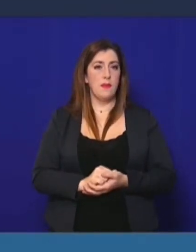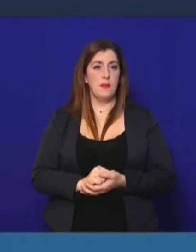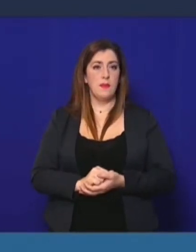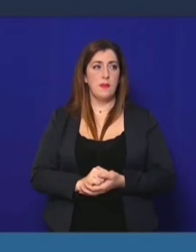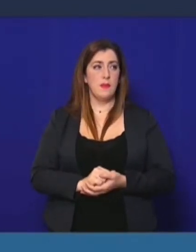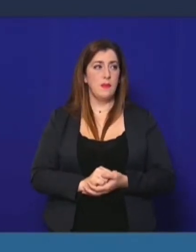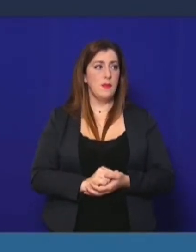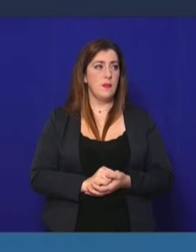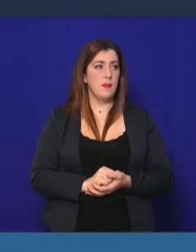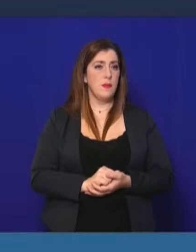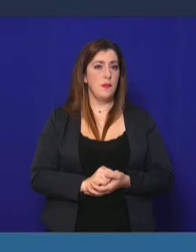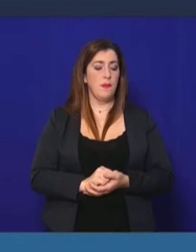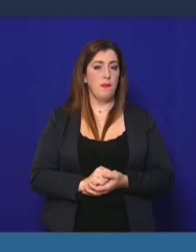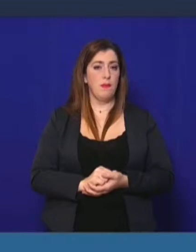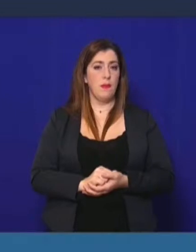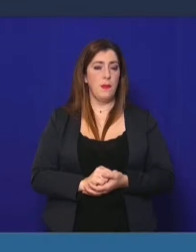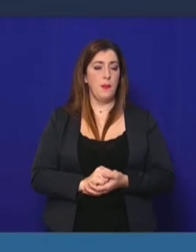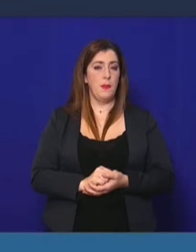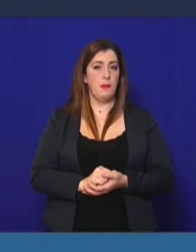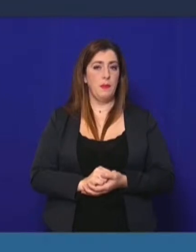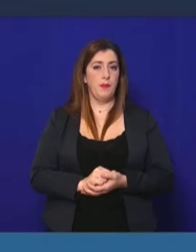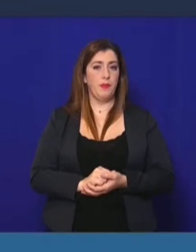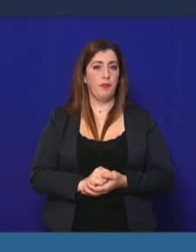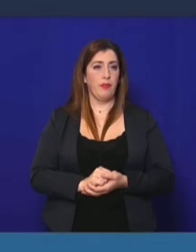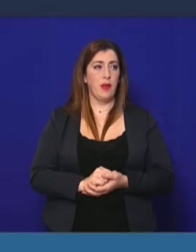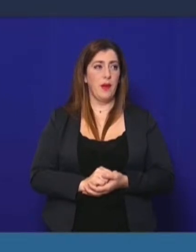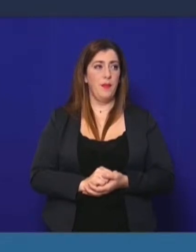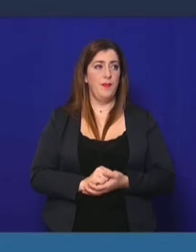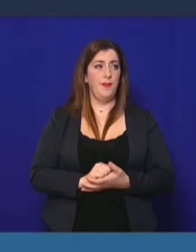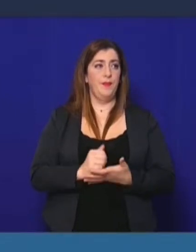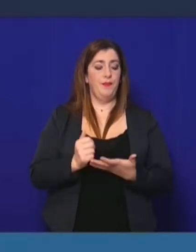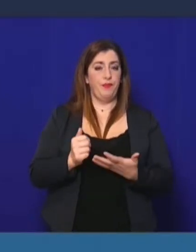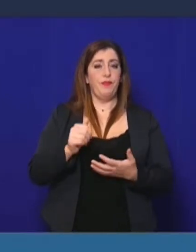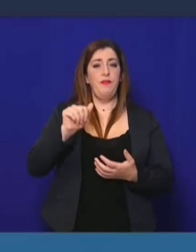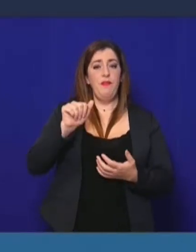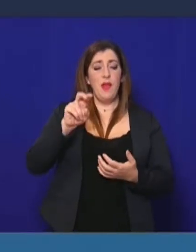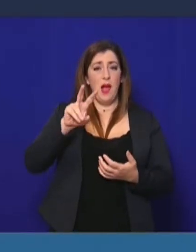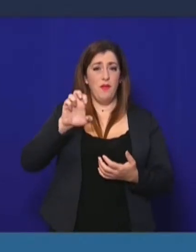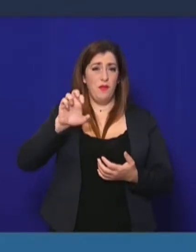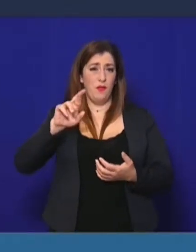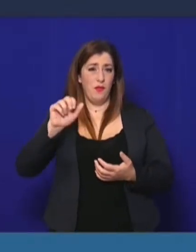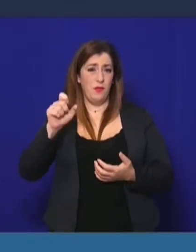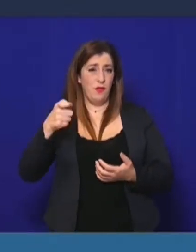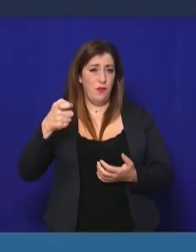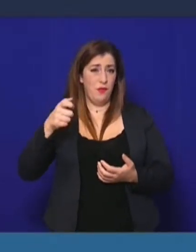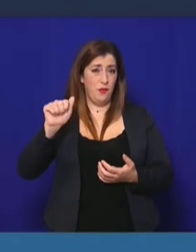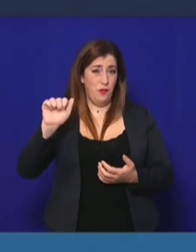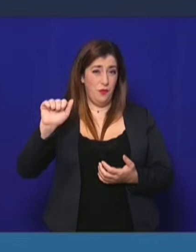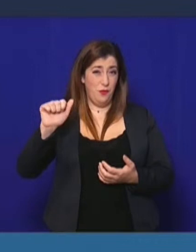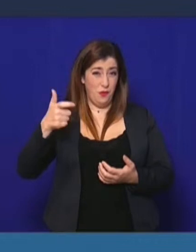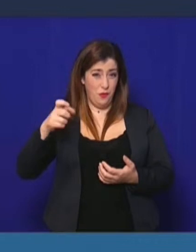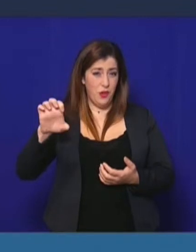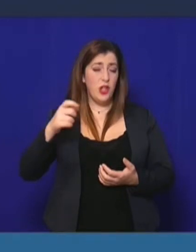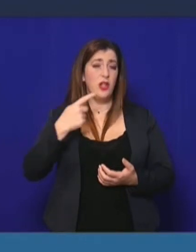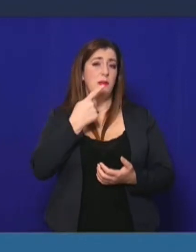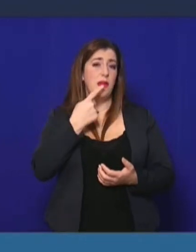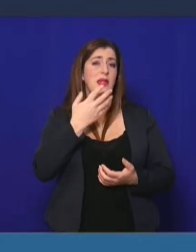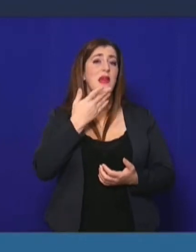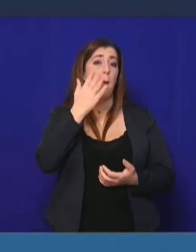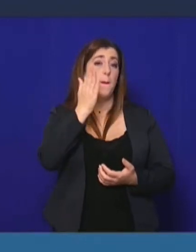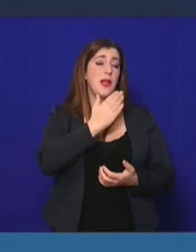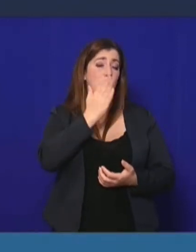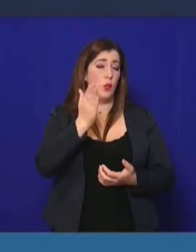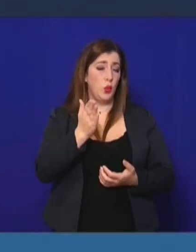L-average iktar każijiet li kellna ta' mortalità baqa' f'dak l-età bejn 75 u 84 years bħala l-iktar u